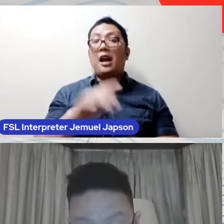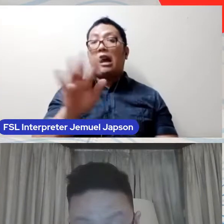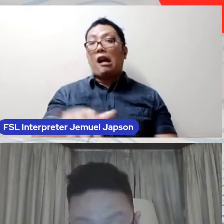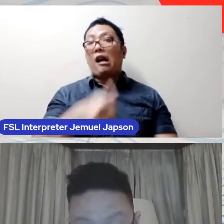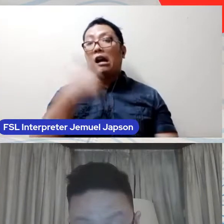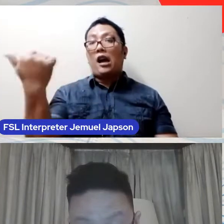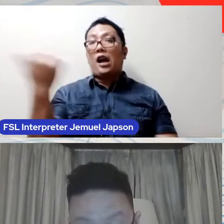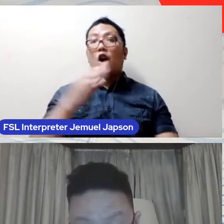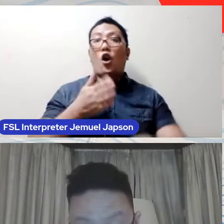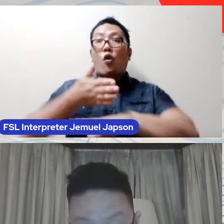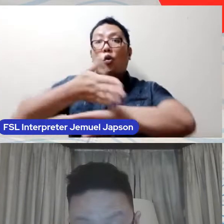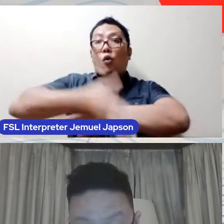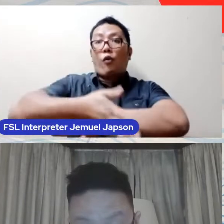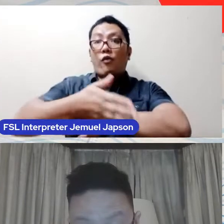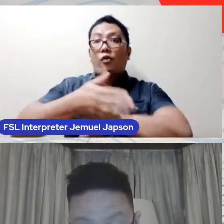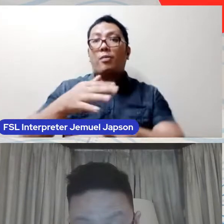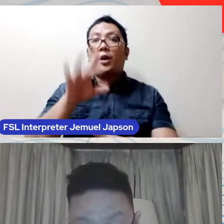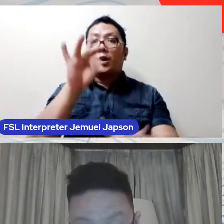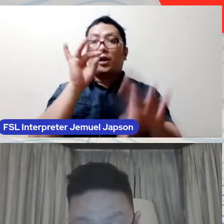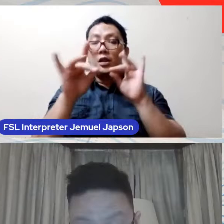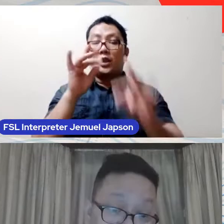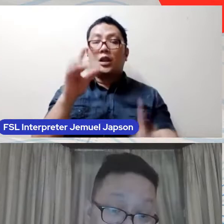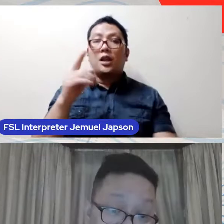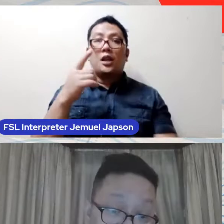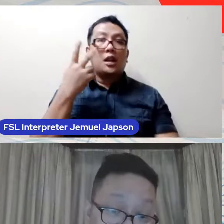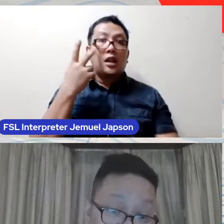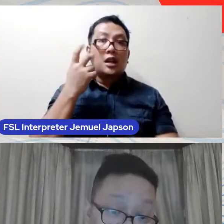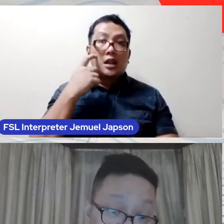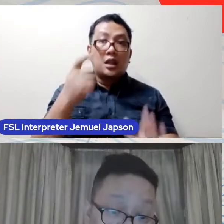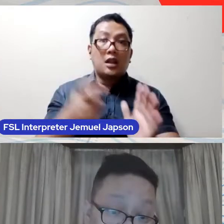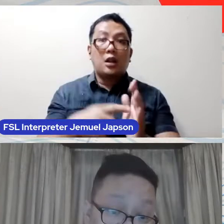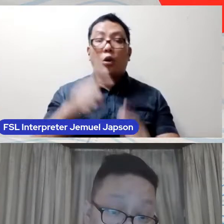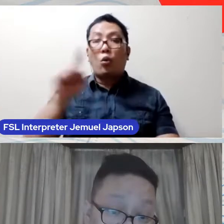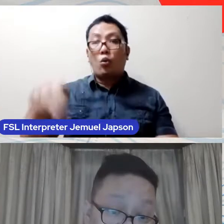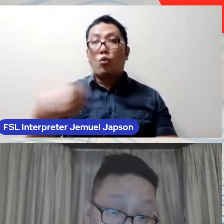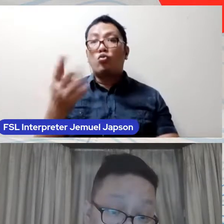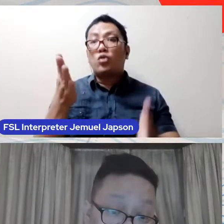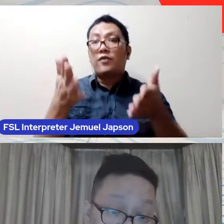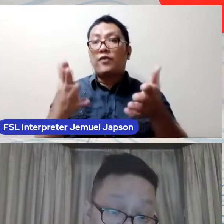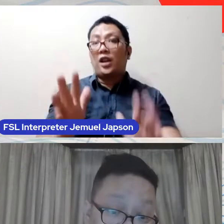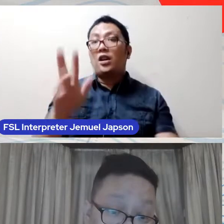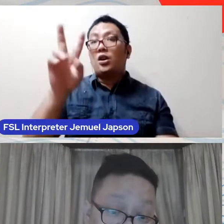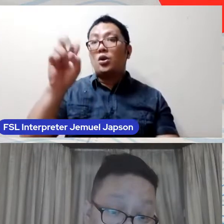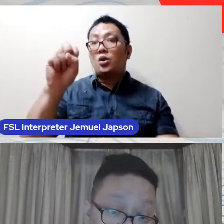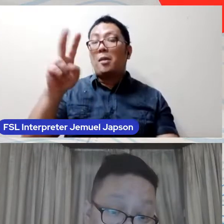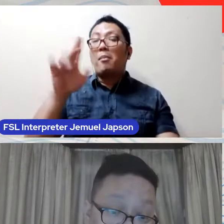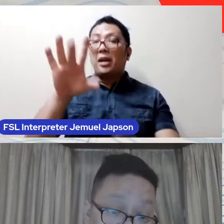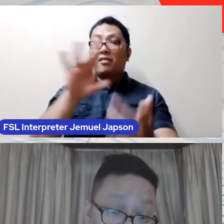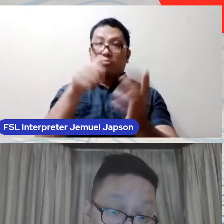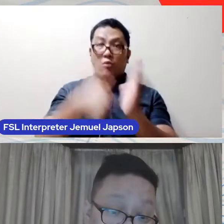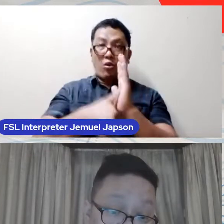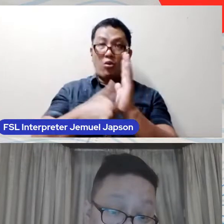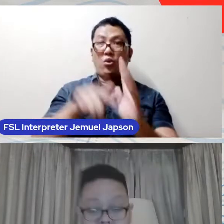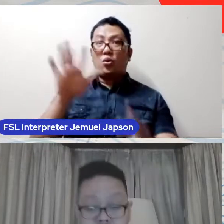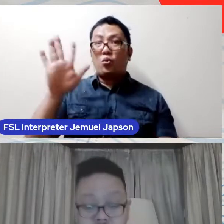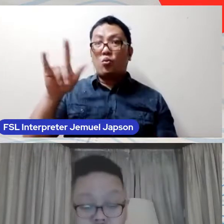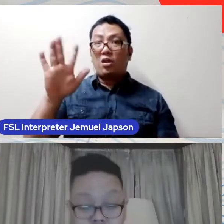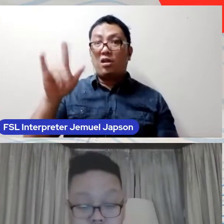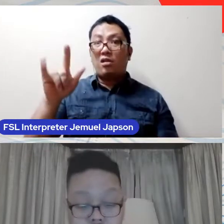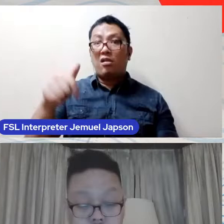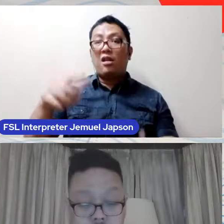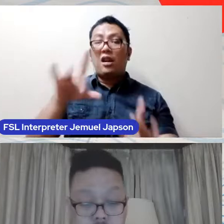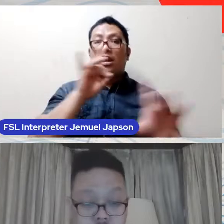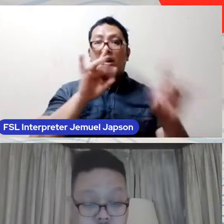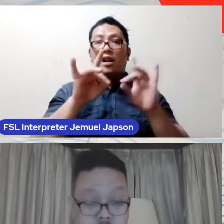overvote, nire-recognize din ng makina na kunyari, 12 lang ang allowed, you voted for 25, so it will already mark na,